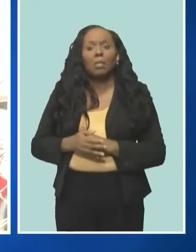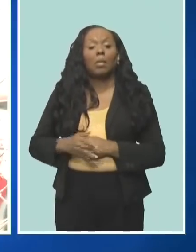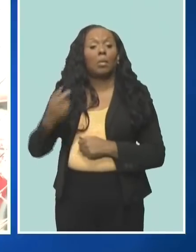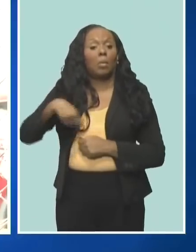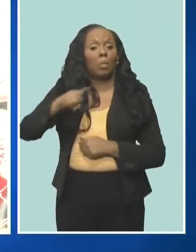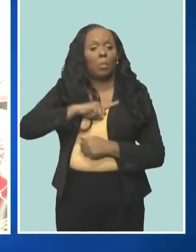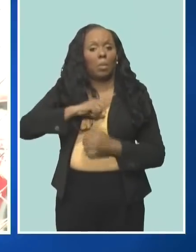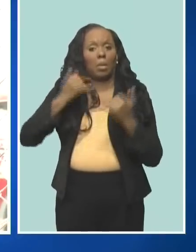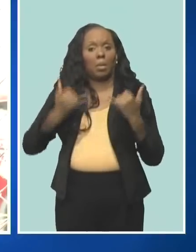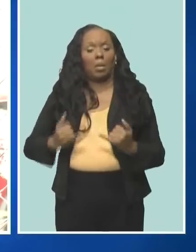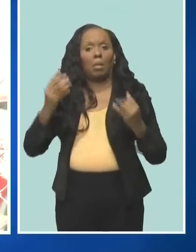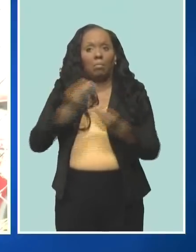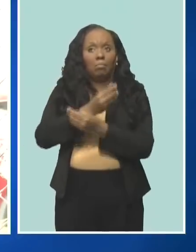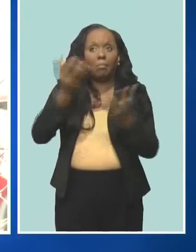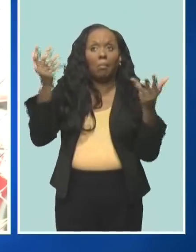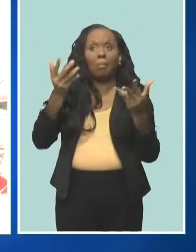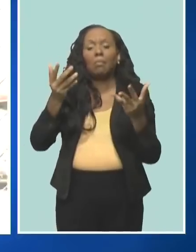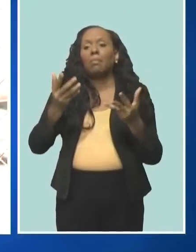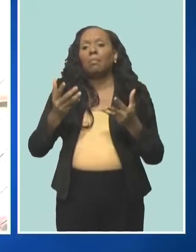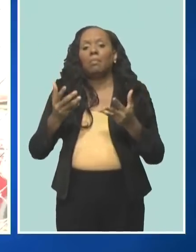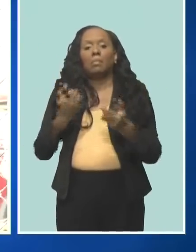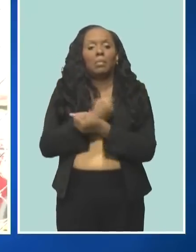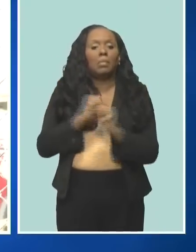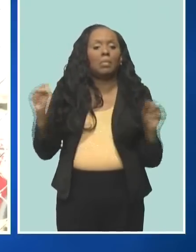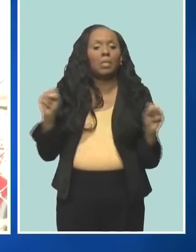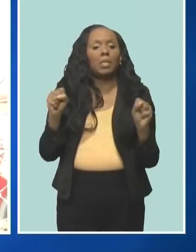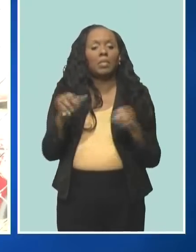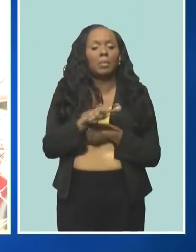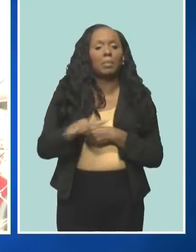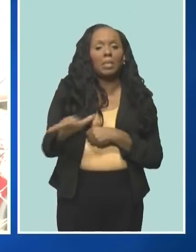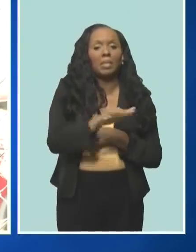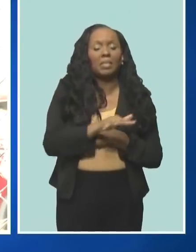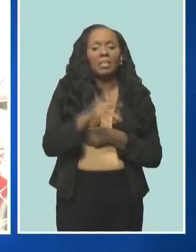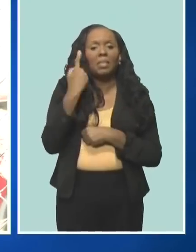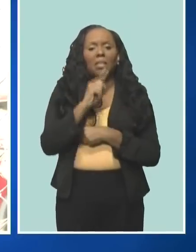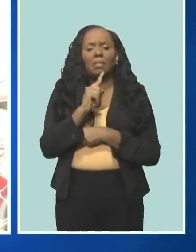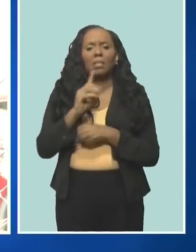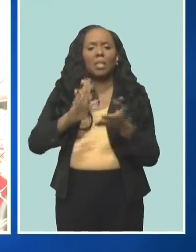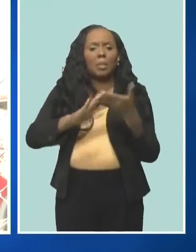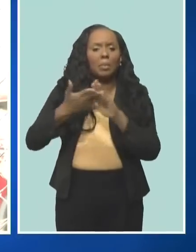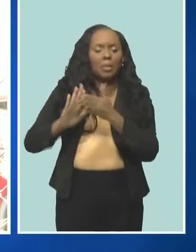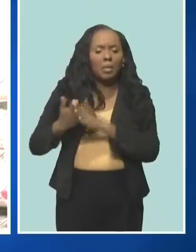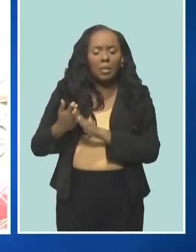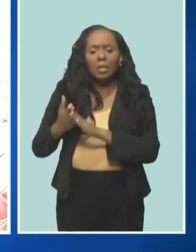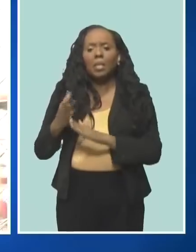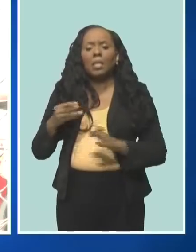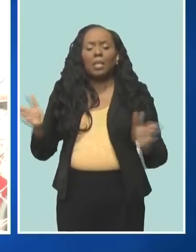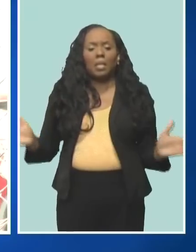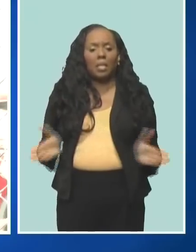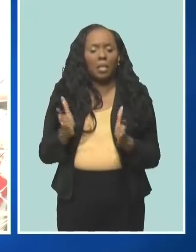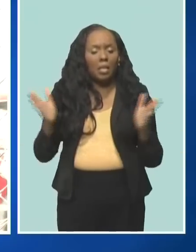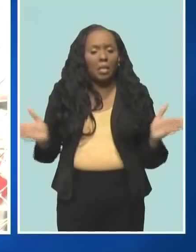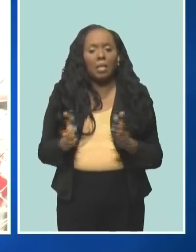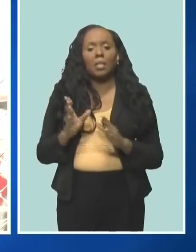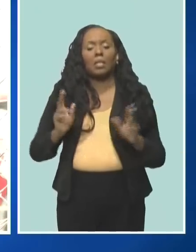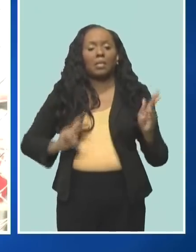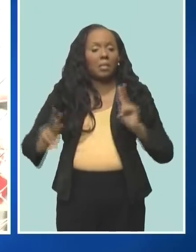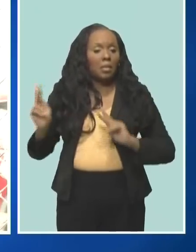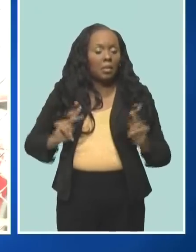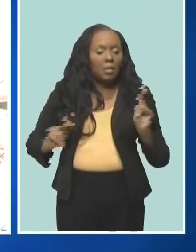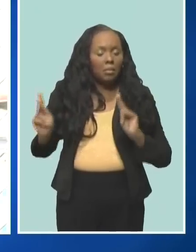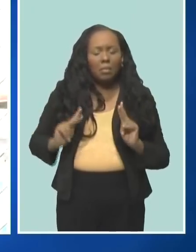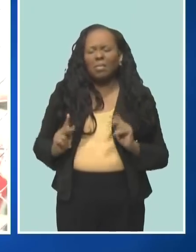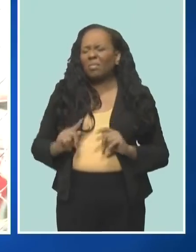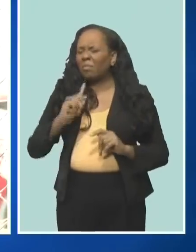offering initiatives to create safe spaces for our communities and encourage our citizens, especially the